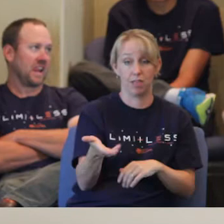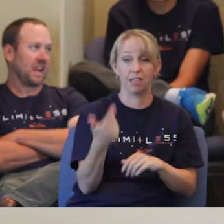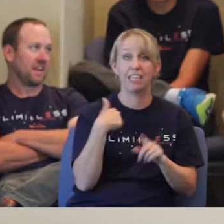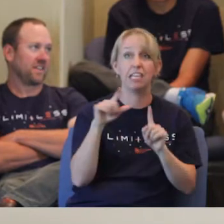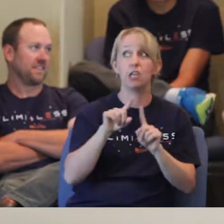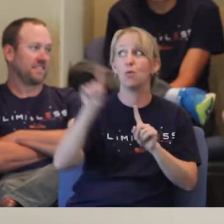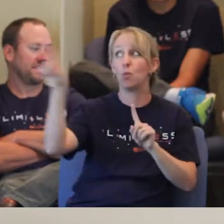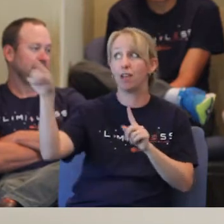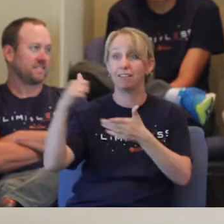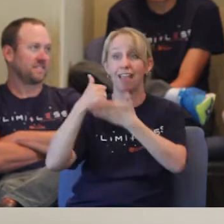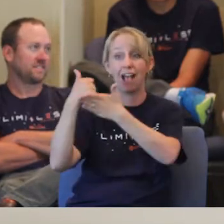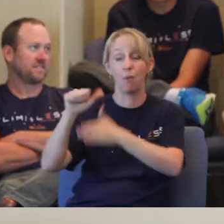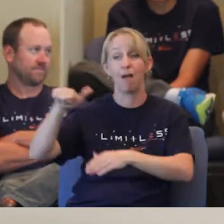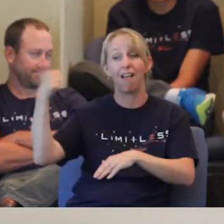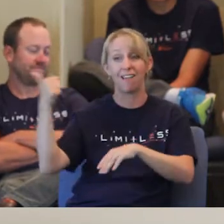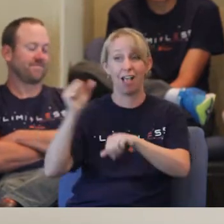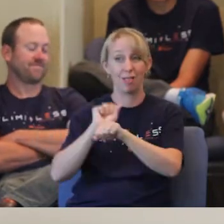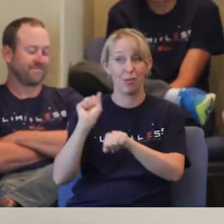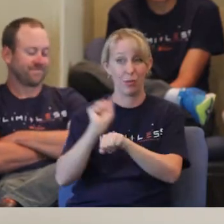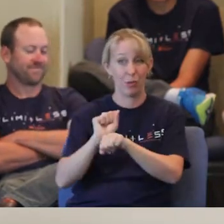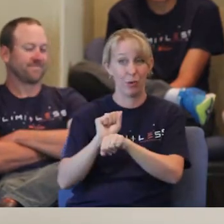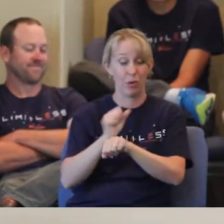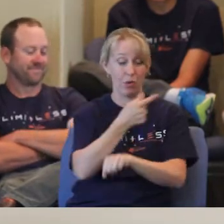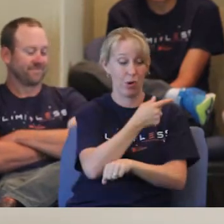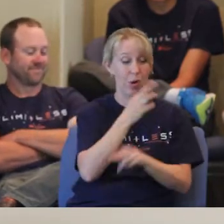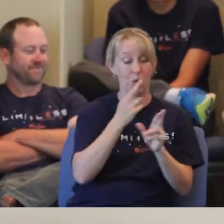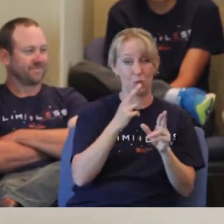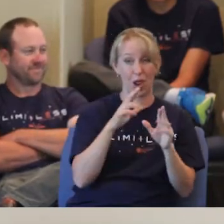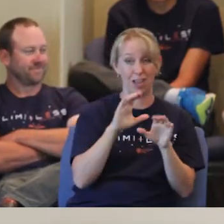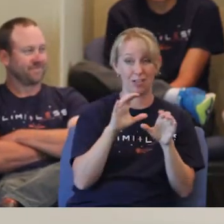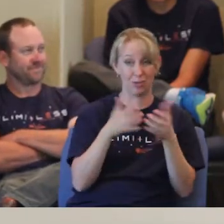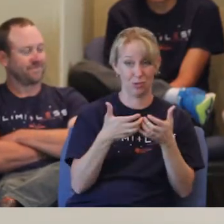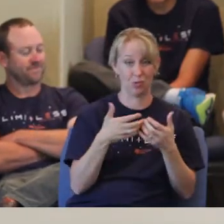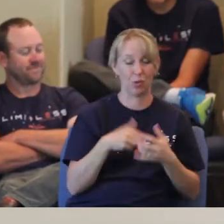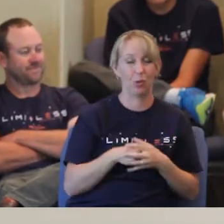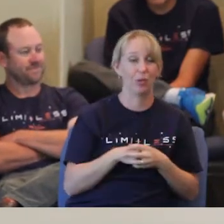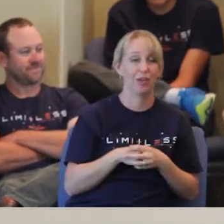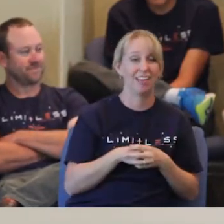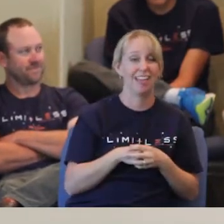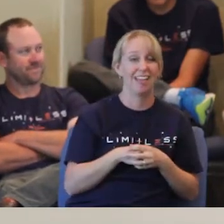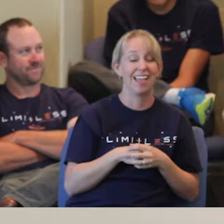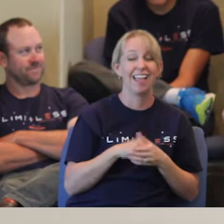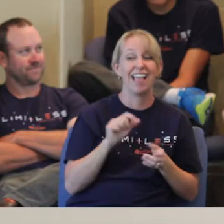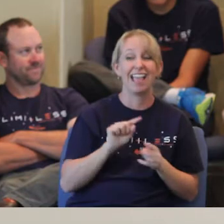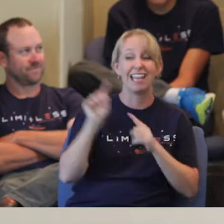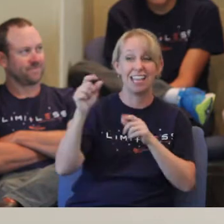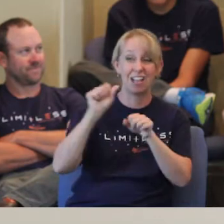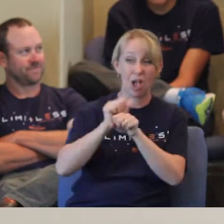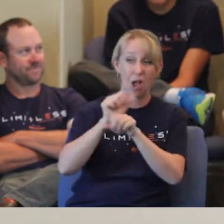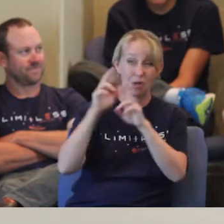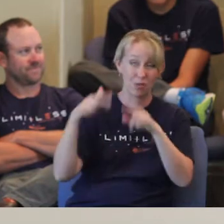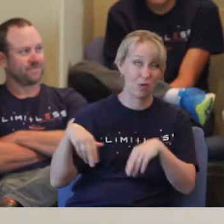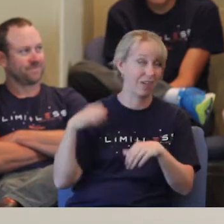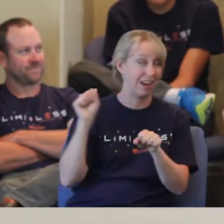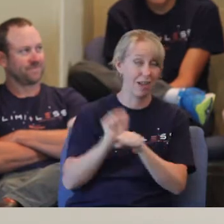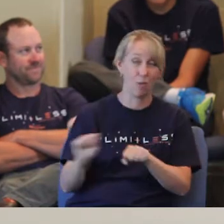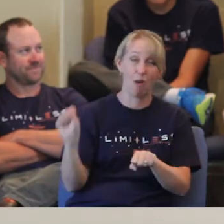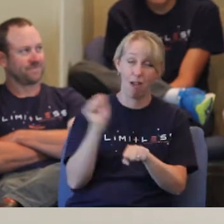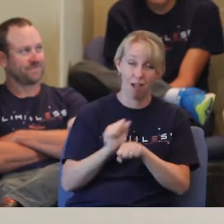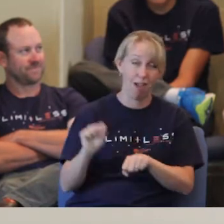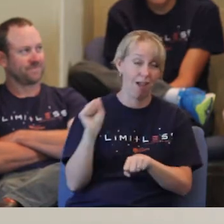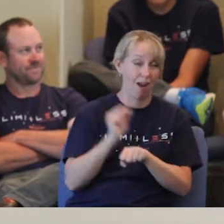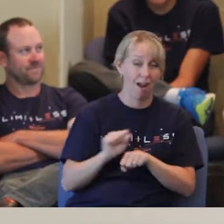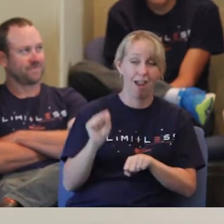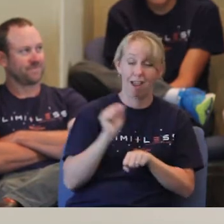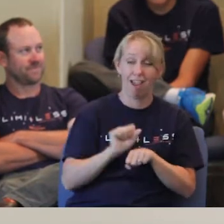crew, your crew, Ryan's crew, and he got up on that roof and he worked his butt off. Just, he didn't